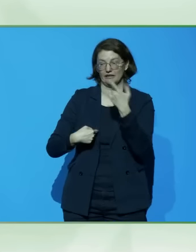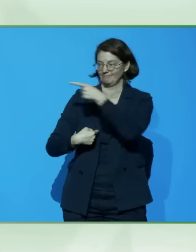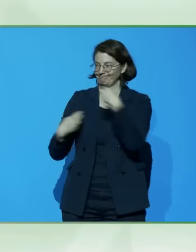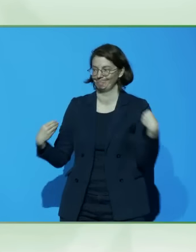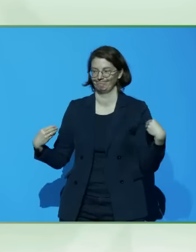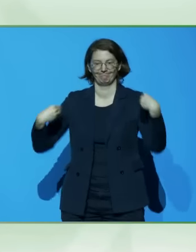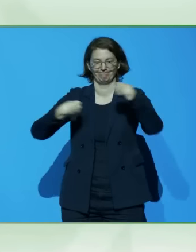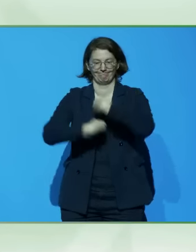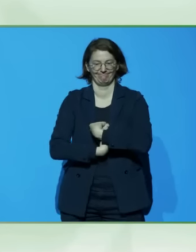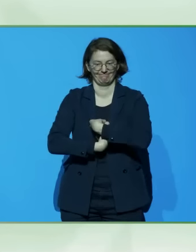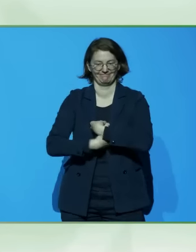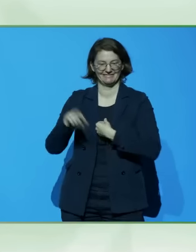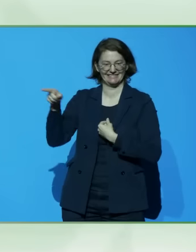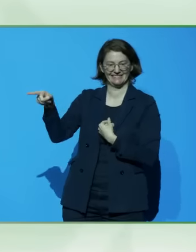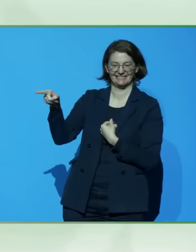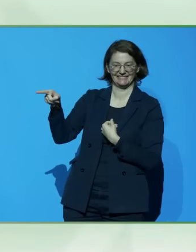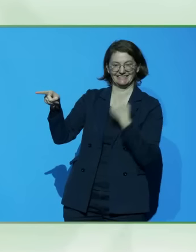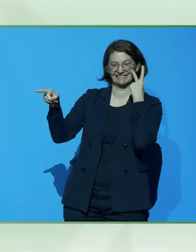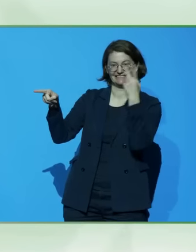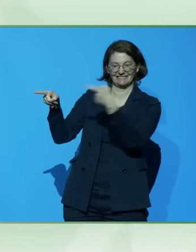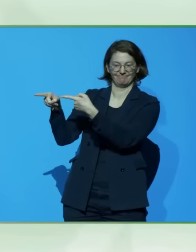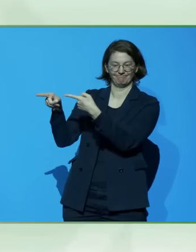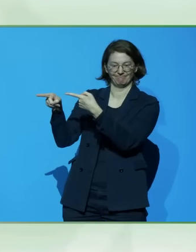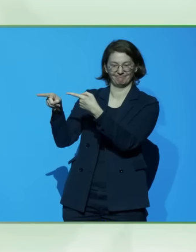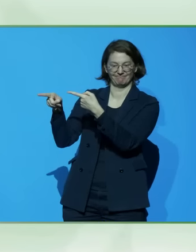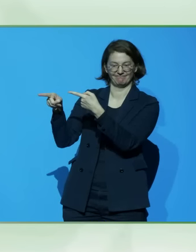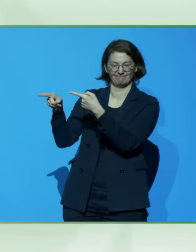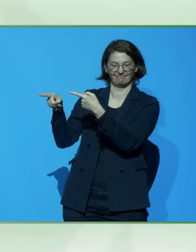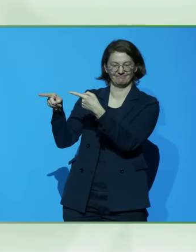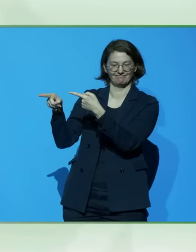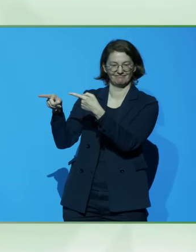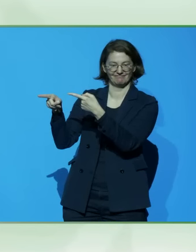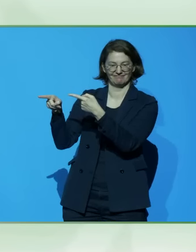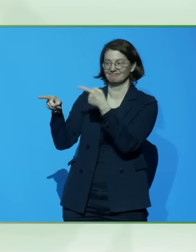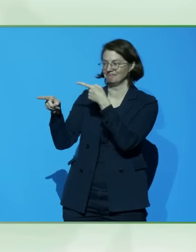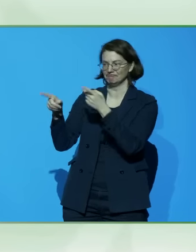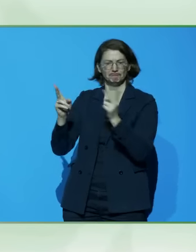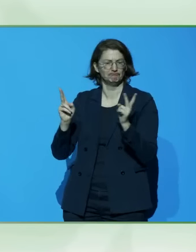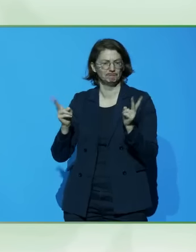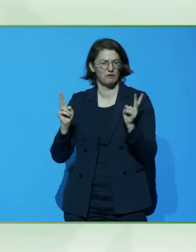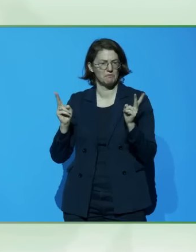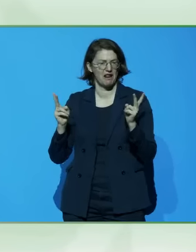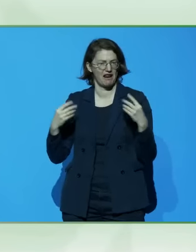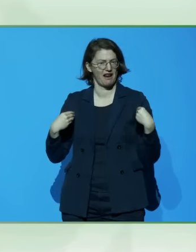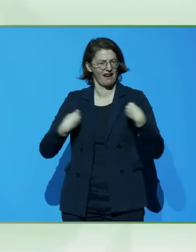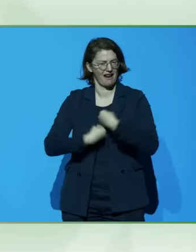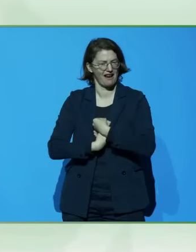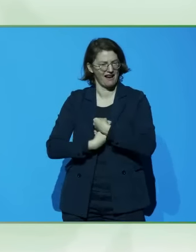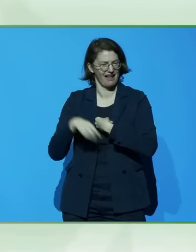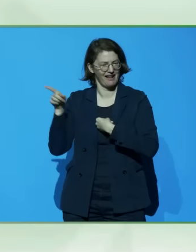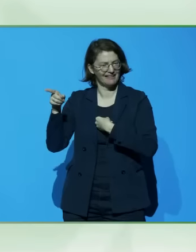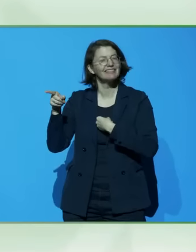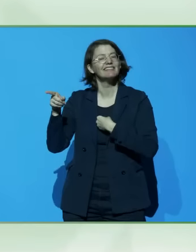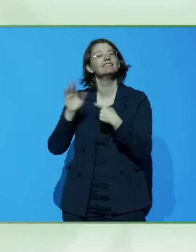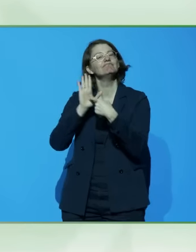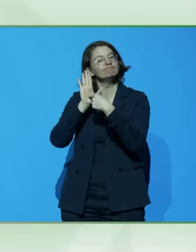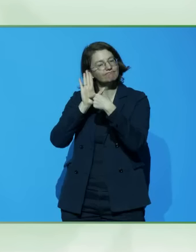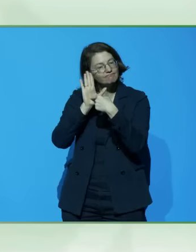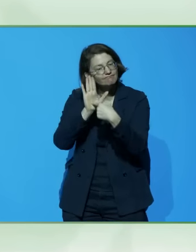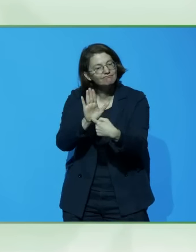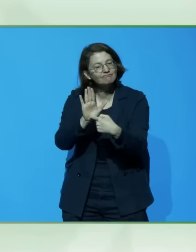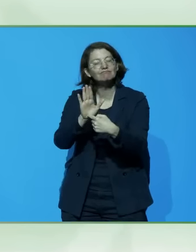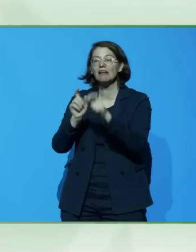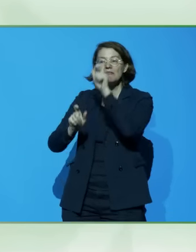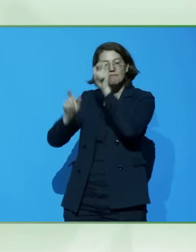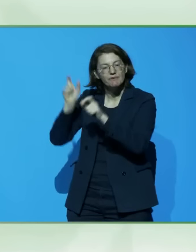normal vest, but it's a testament to prioritizing people over speed. These vests were